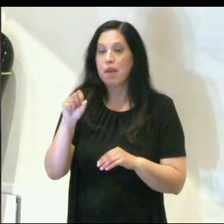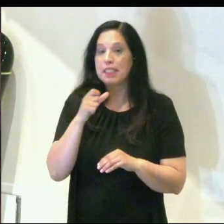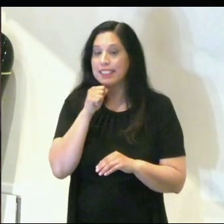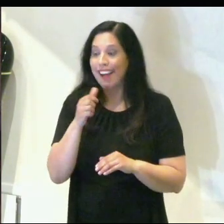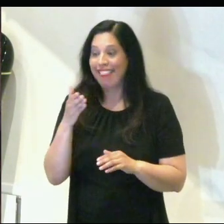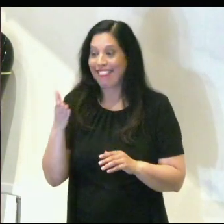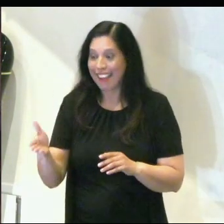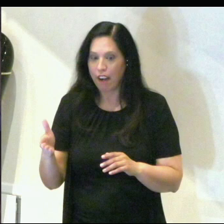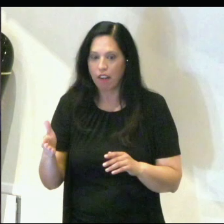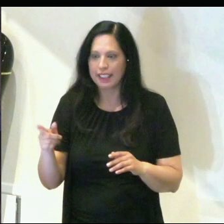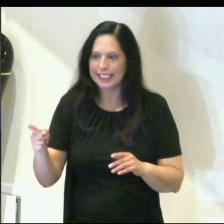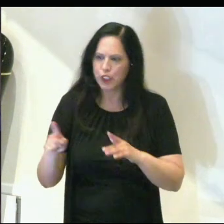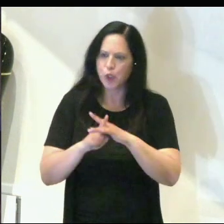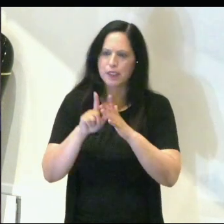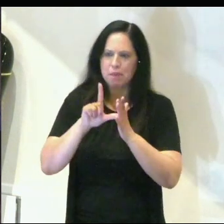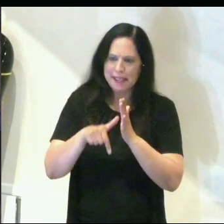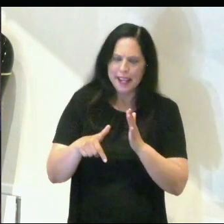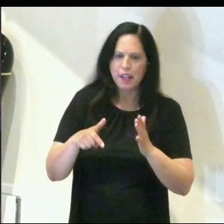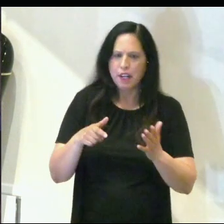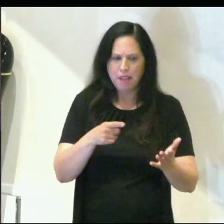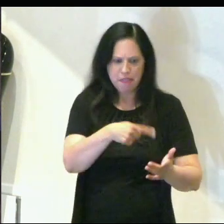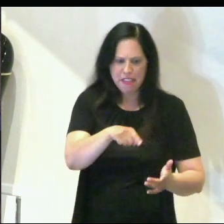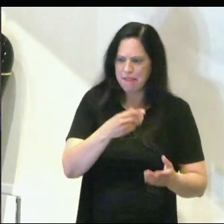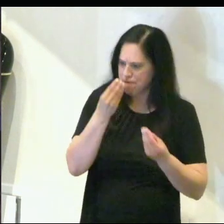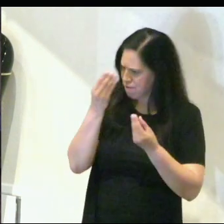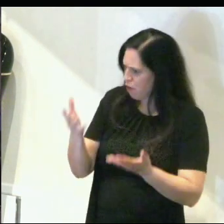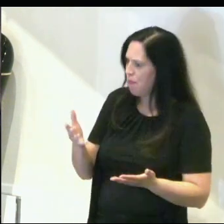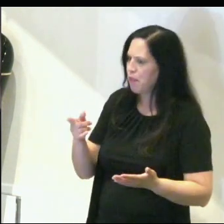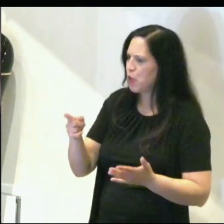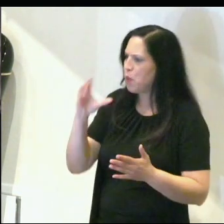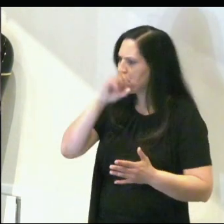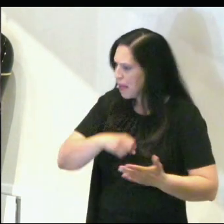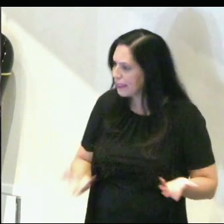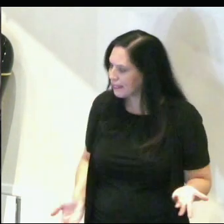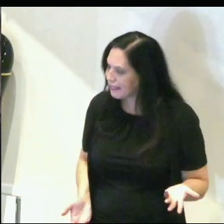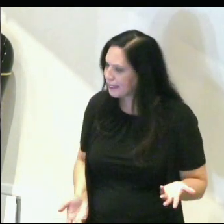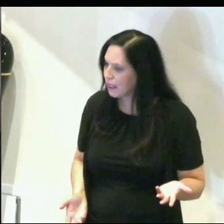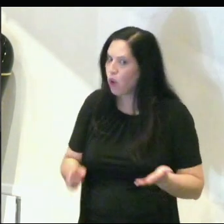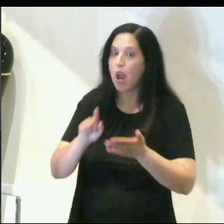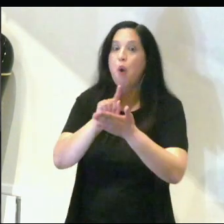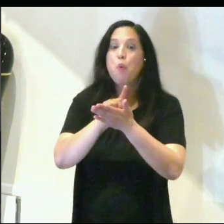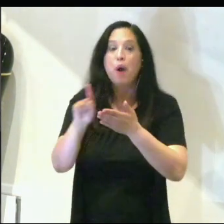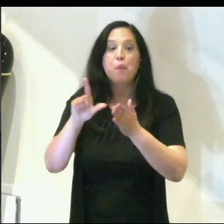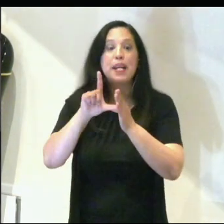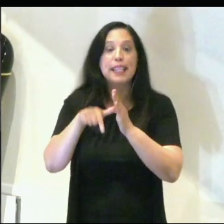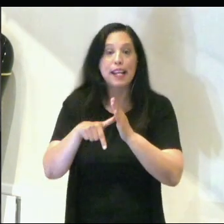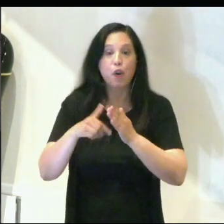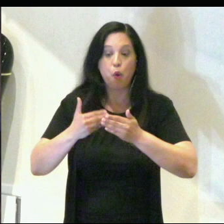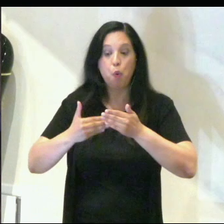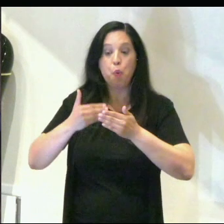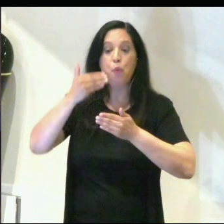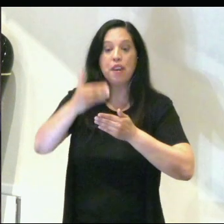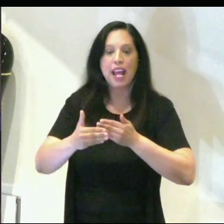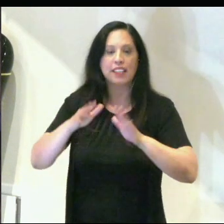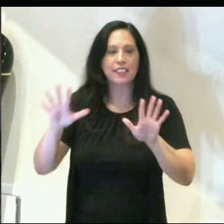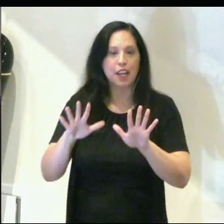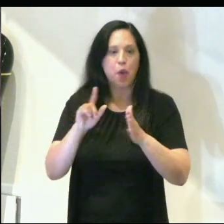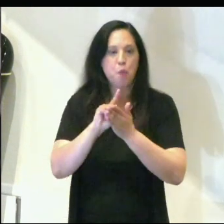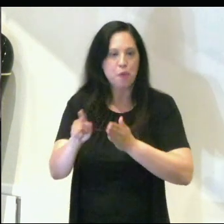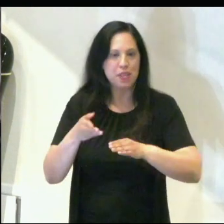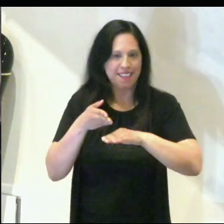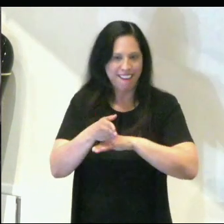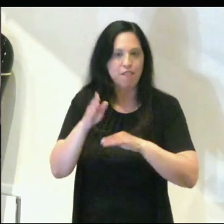say, hey, man, you just missed him. goes, unless I see the, you know, stick my fingers in the prince and my hand in the side. A week later, now we're the next Sunday. We're a week after Easter.